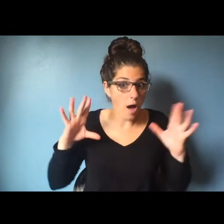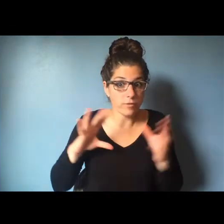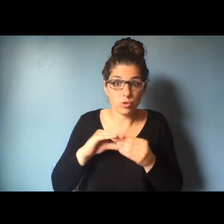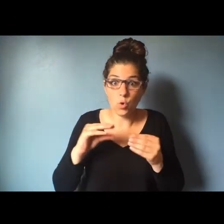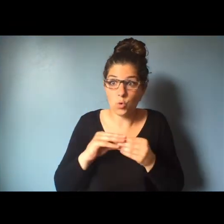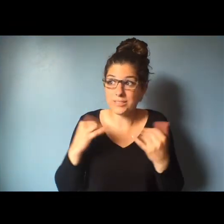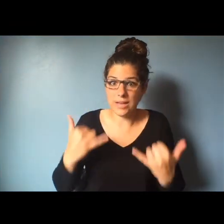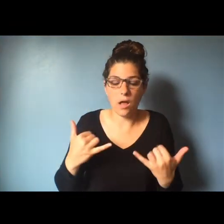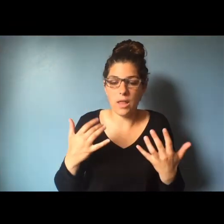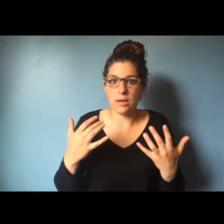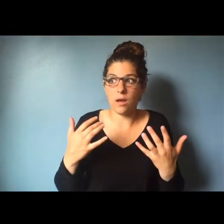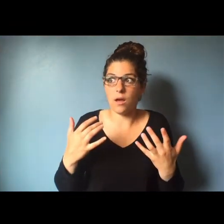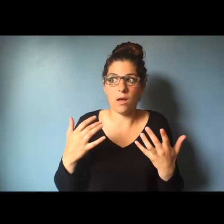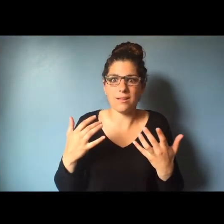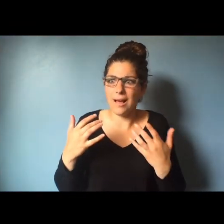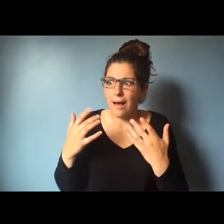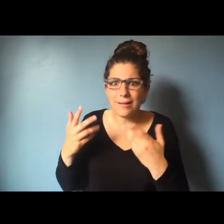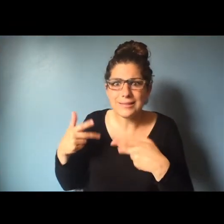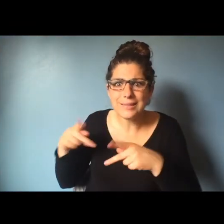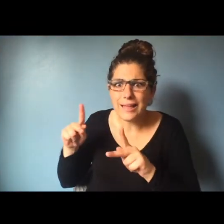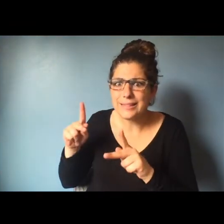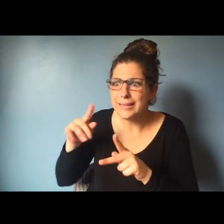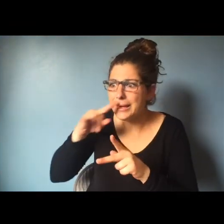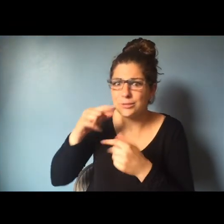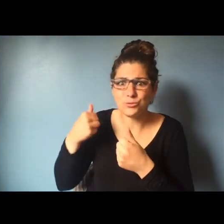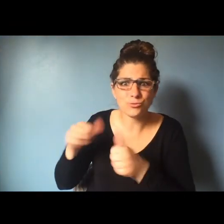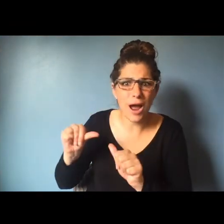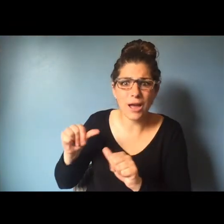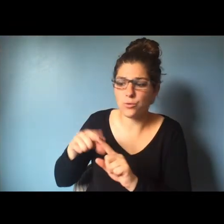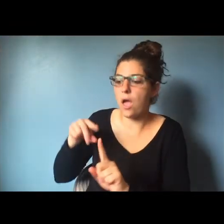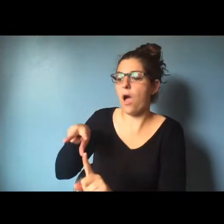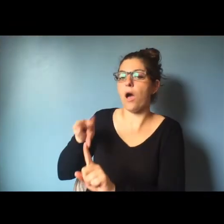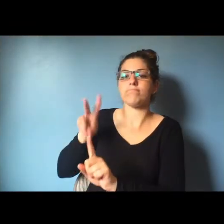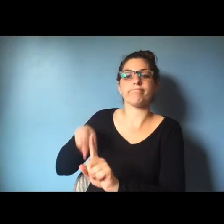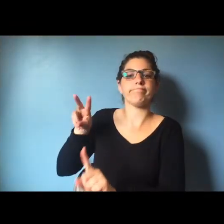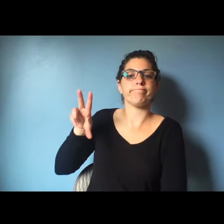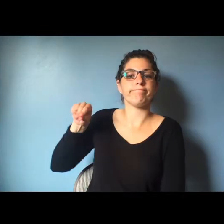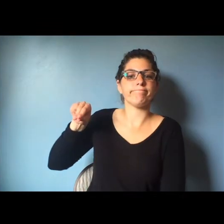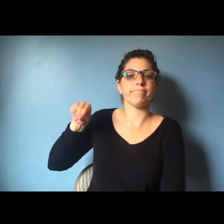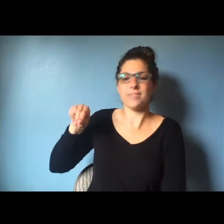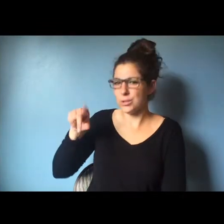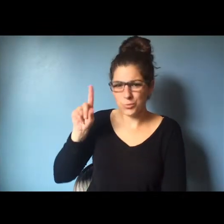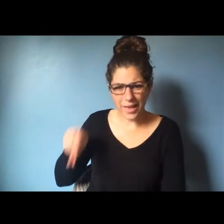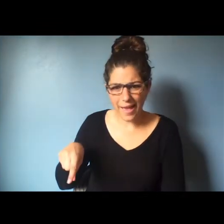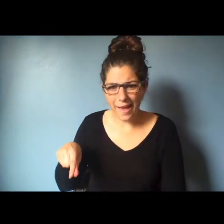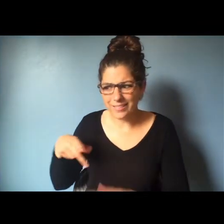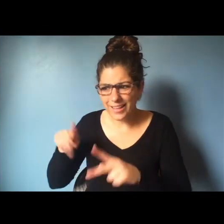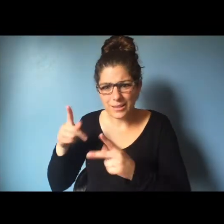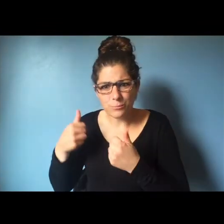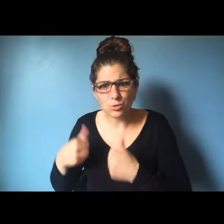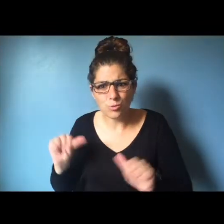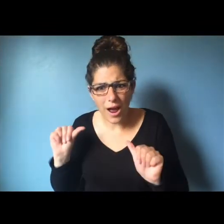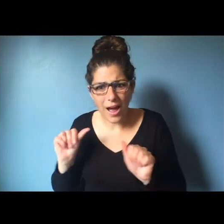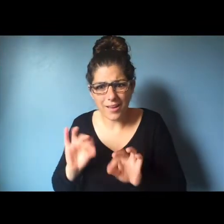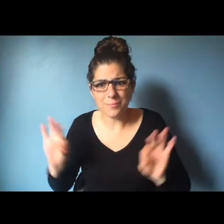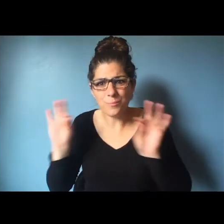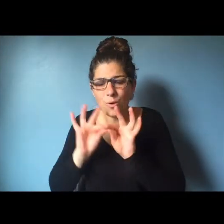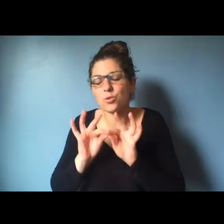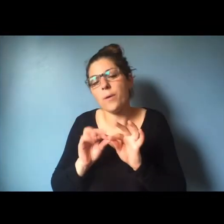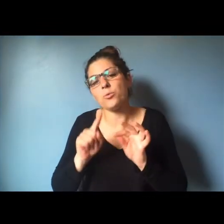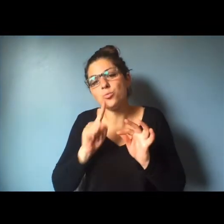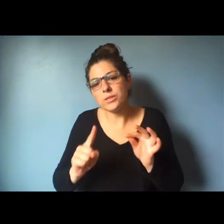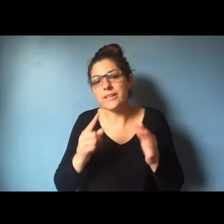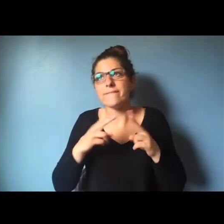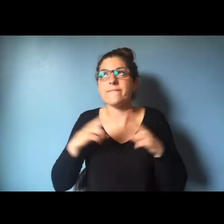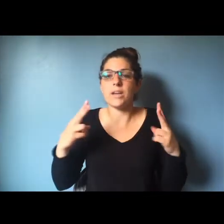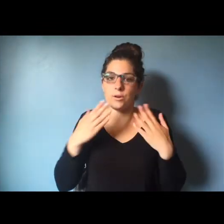Like, at least let the kid try it. Like, you can't just look at them and tell them no, But I'm very, very thankful